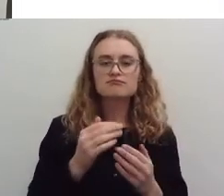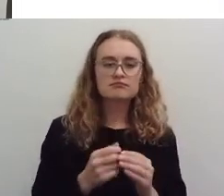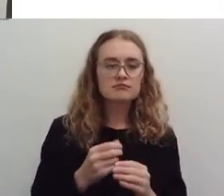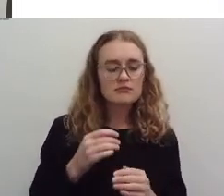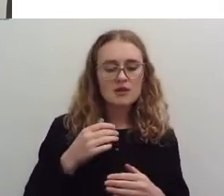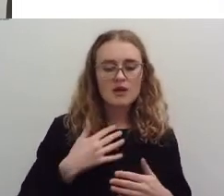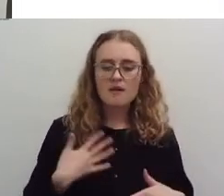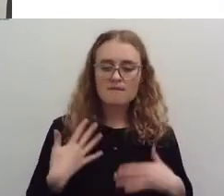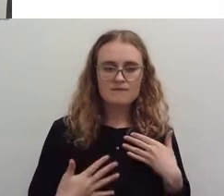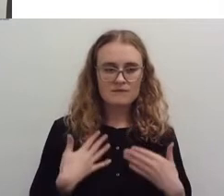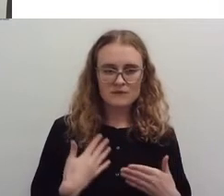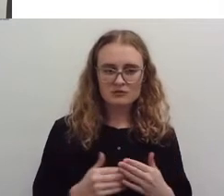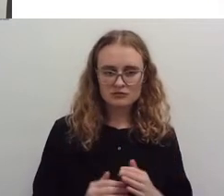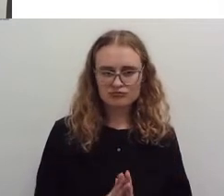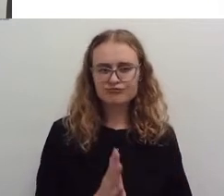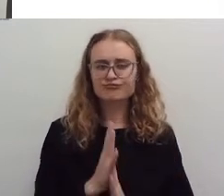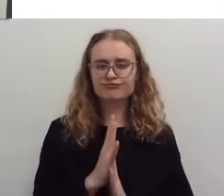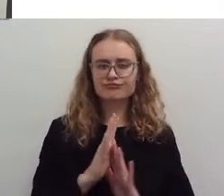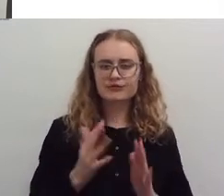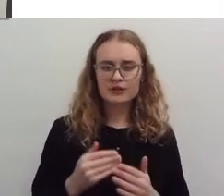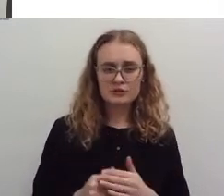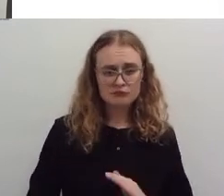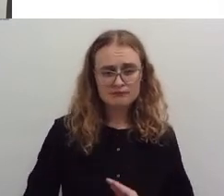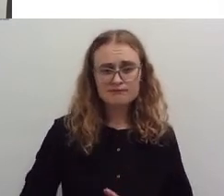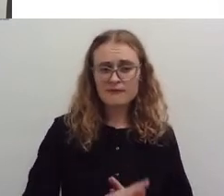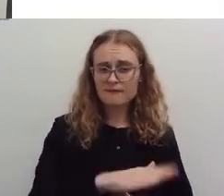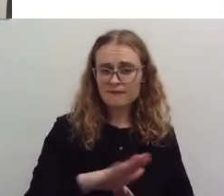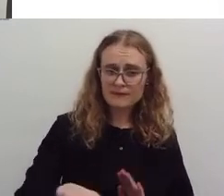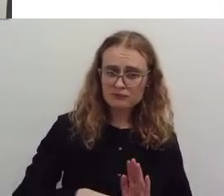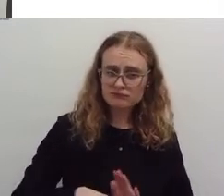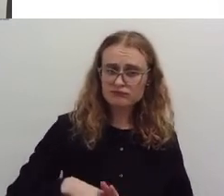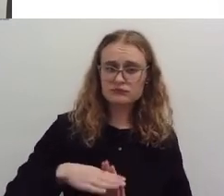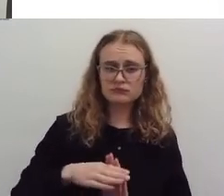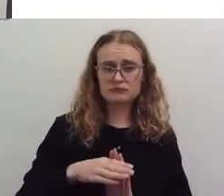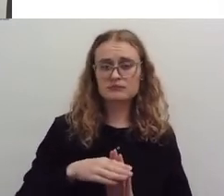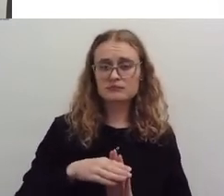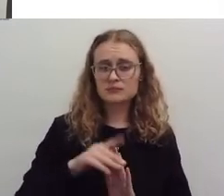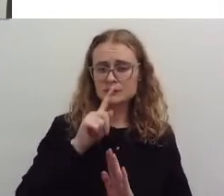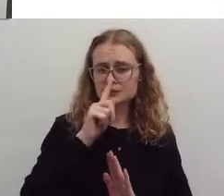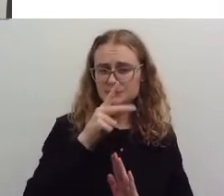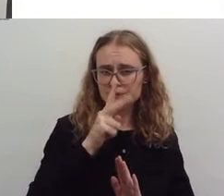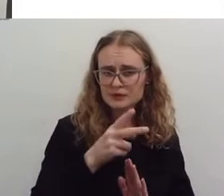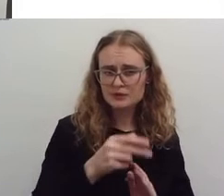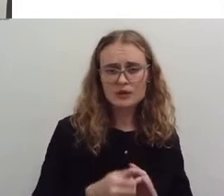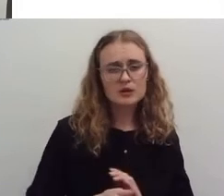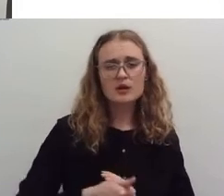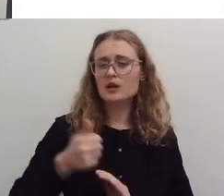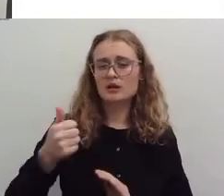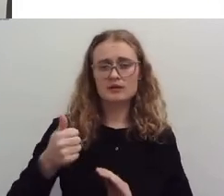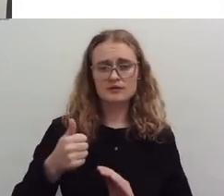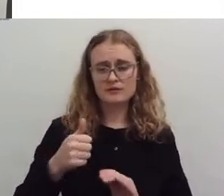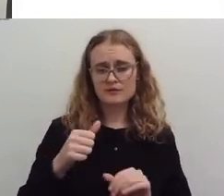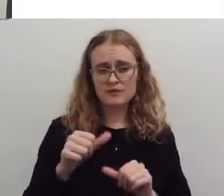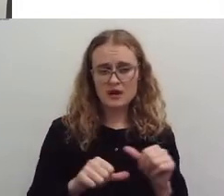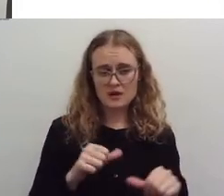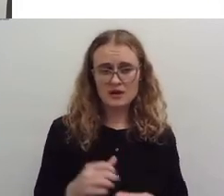possible start in life. And this is work that has already started. We are looking over all of